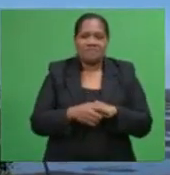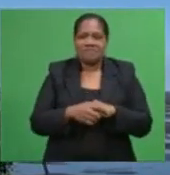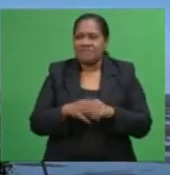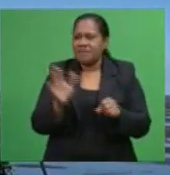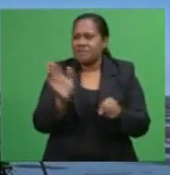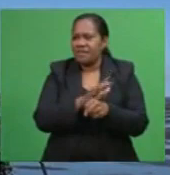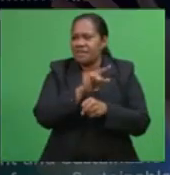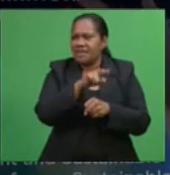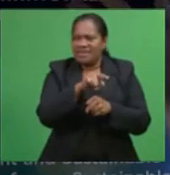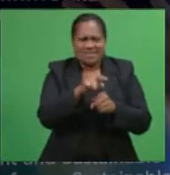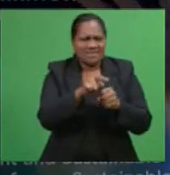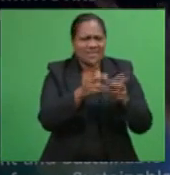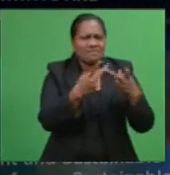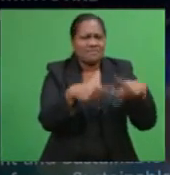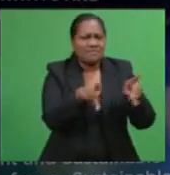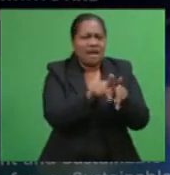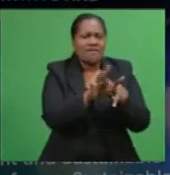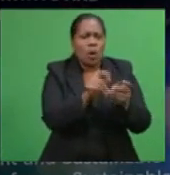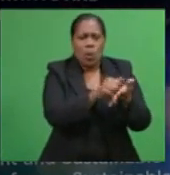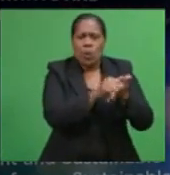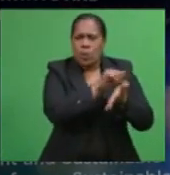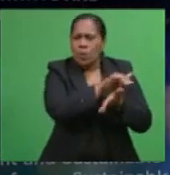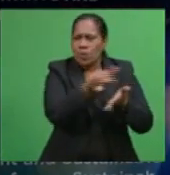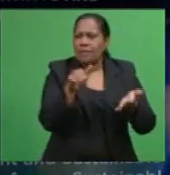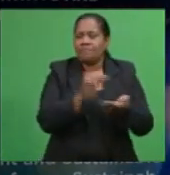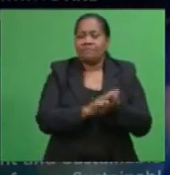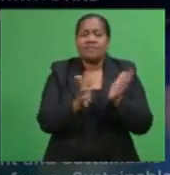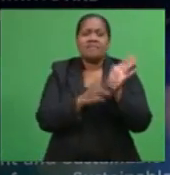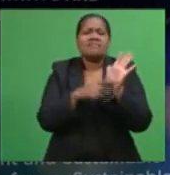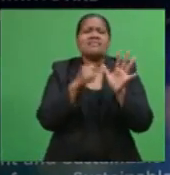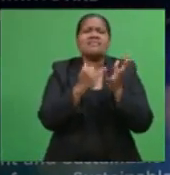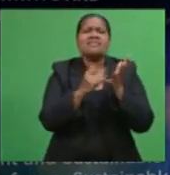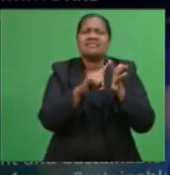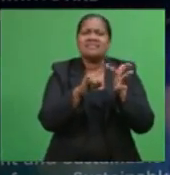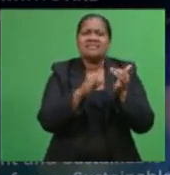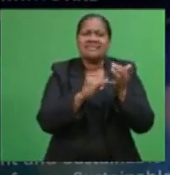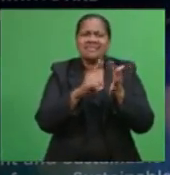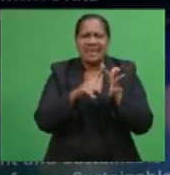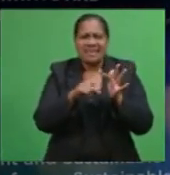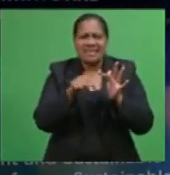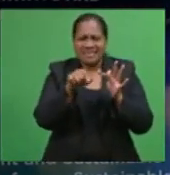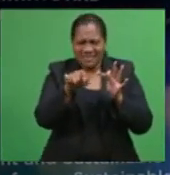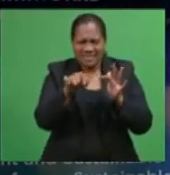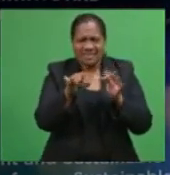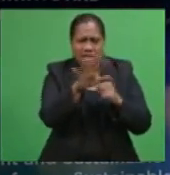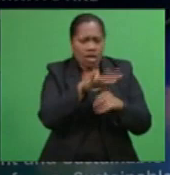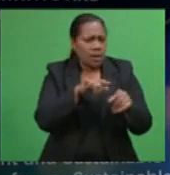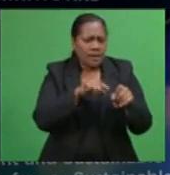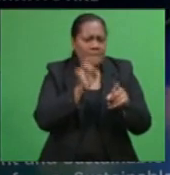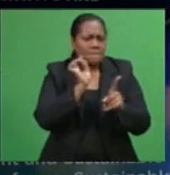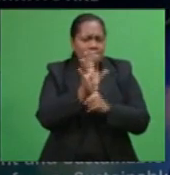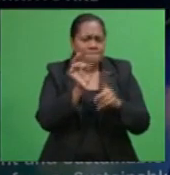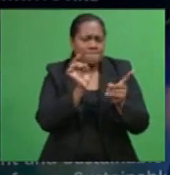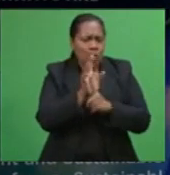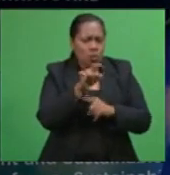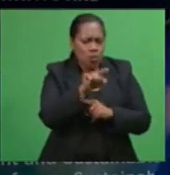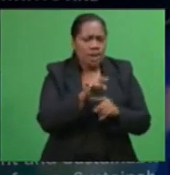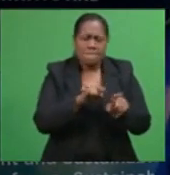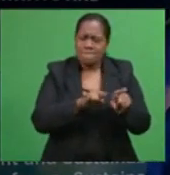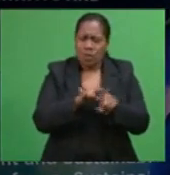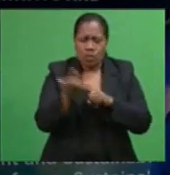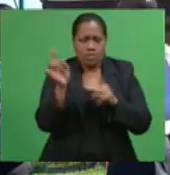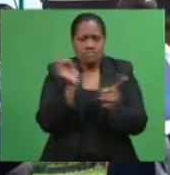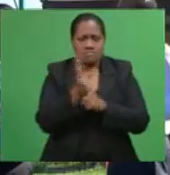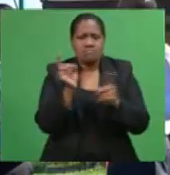for preservation. Nasasi foreshore, or Suva Point or whatever, is probably the most important site